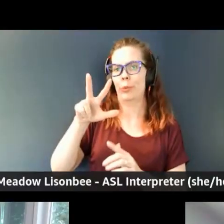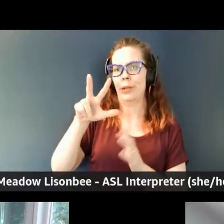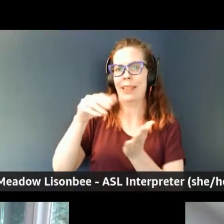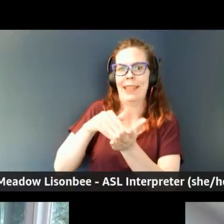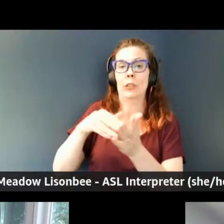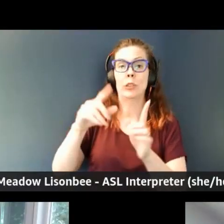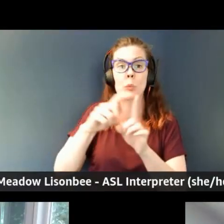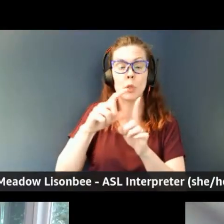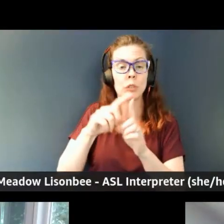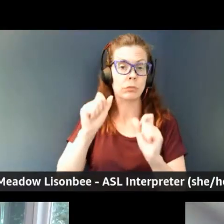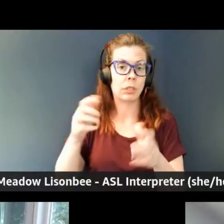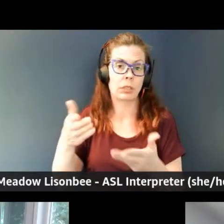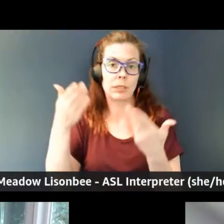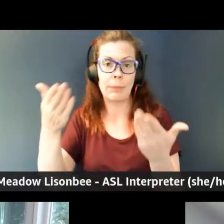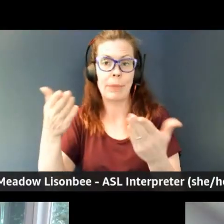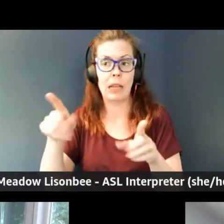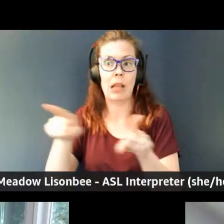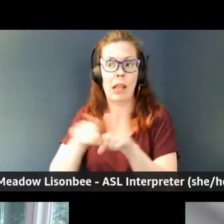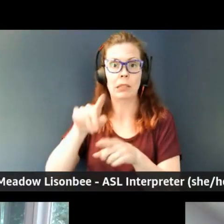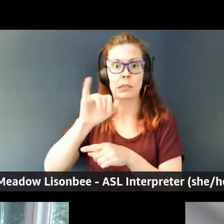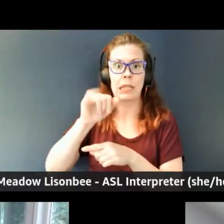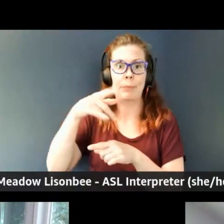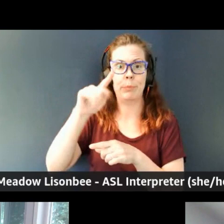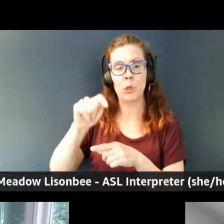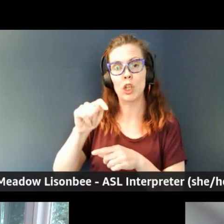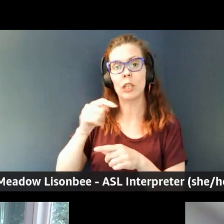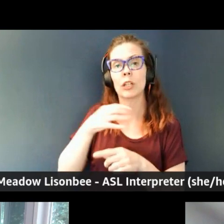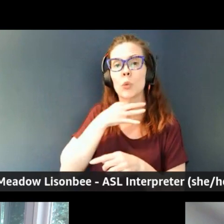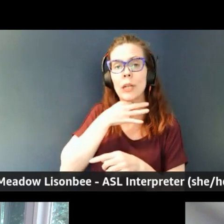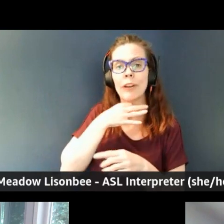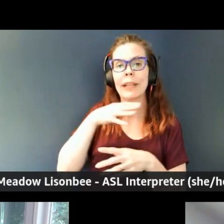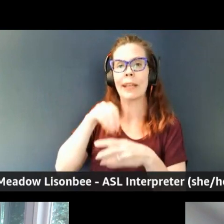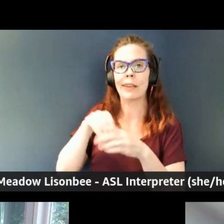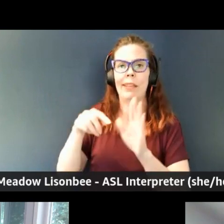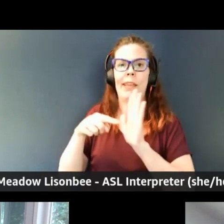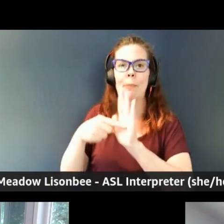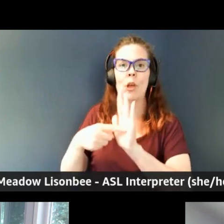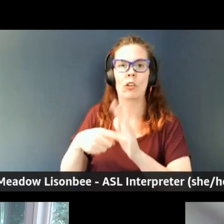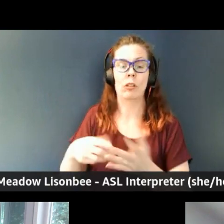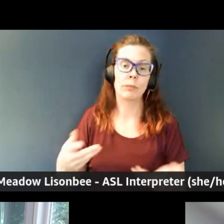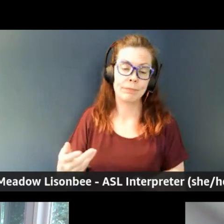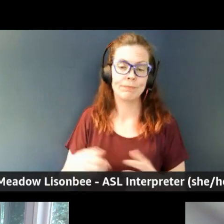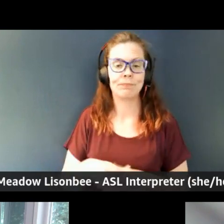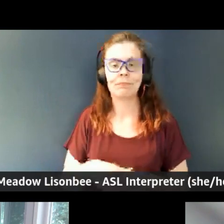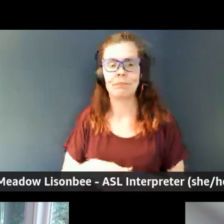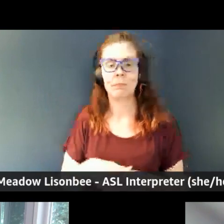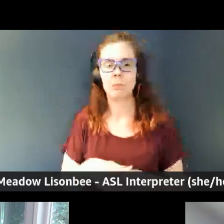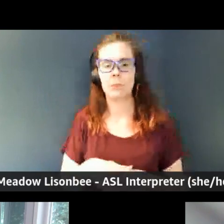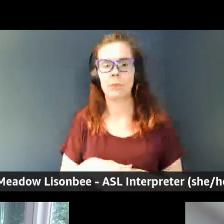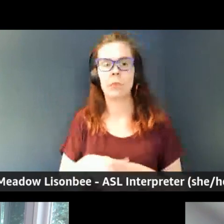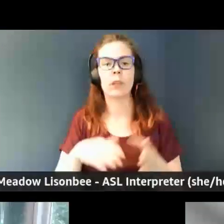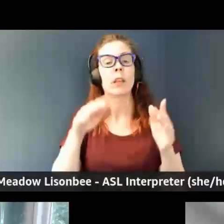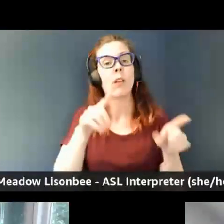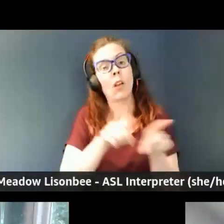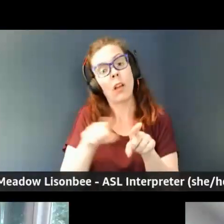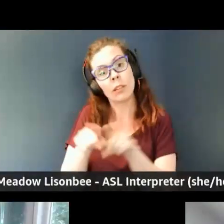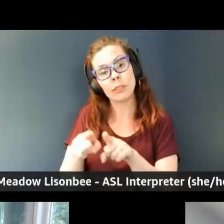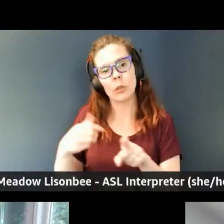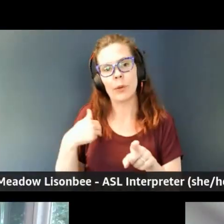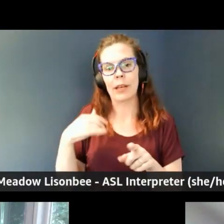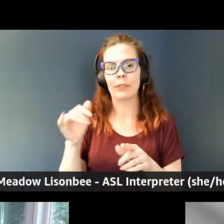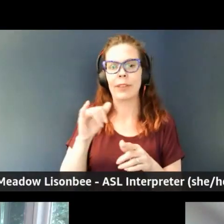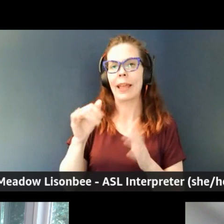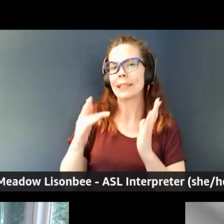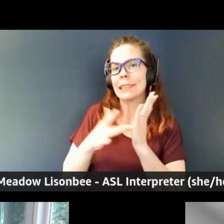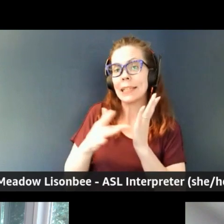can submit as an input query into this model. And then they also have